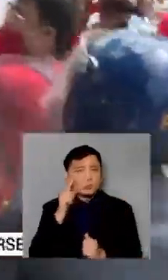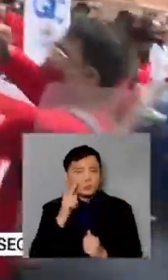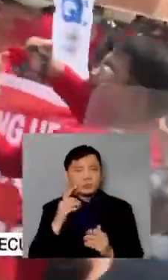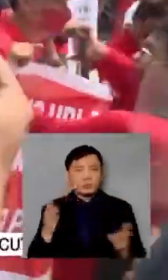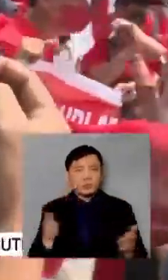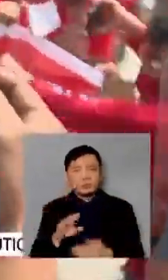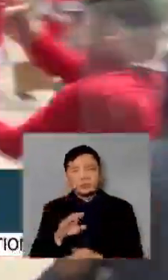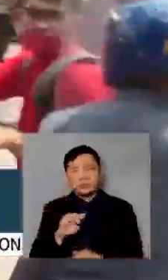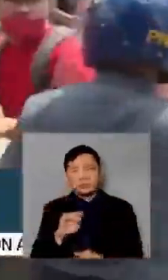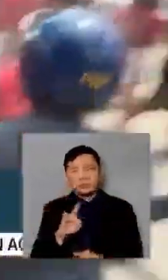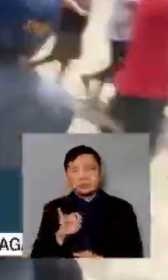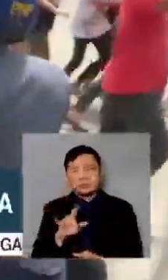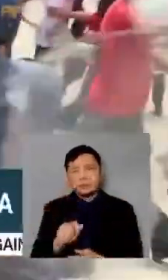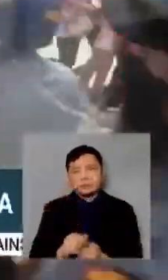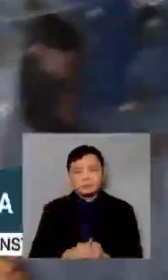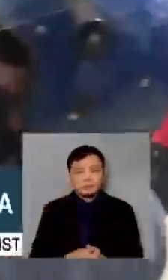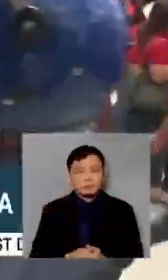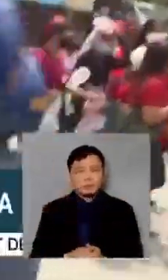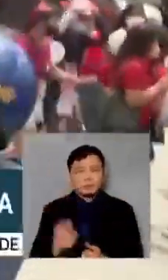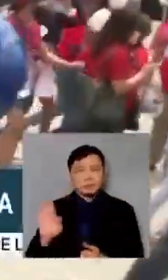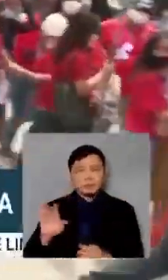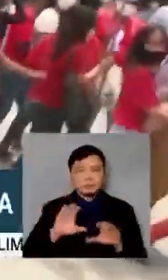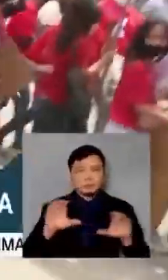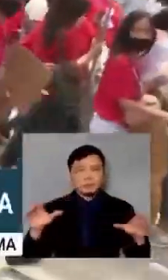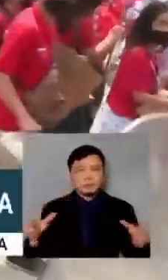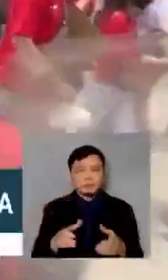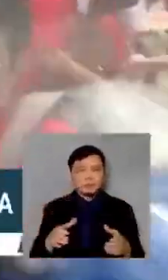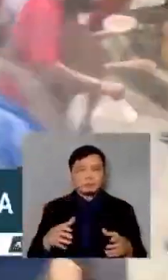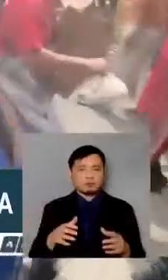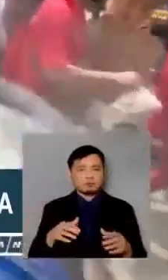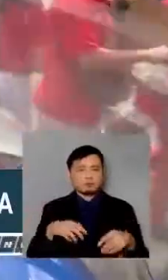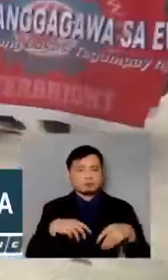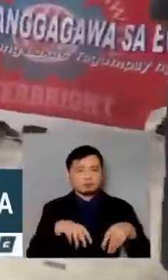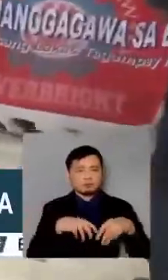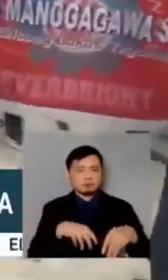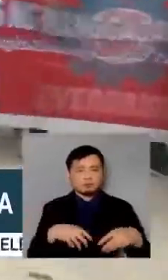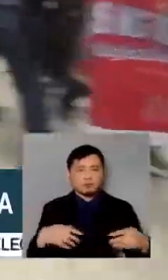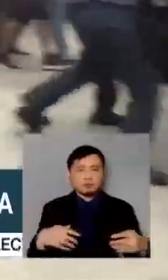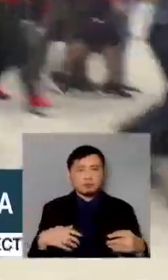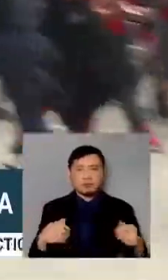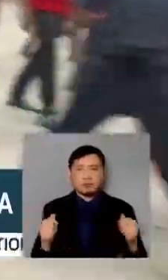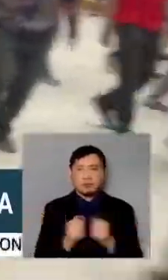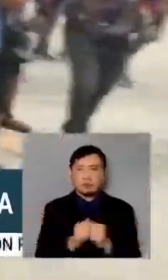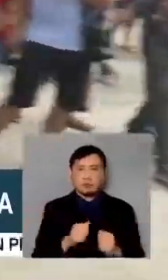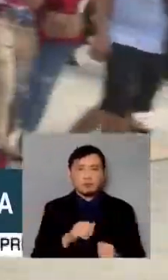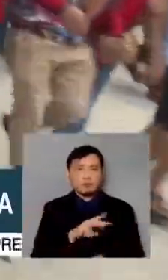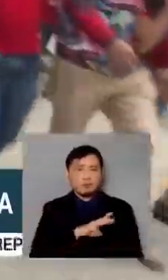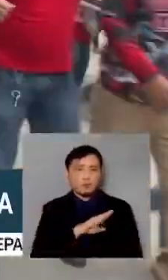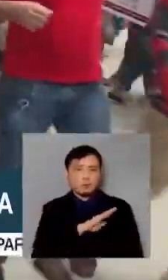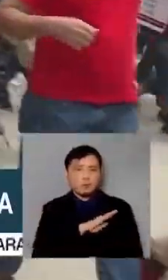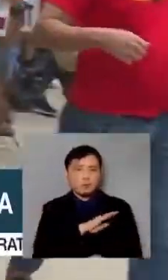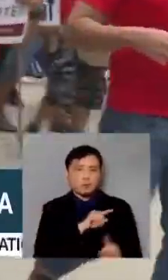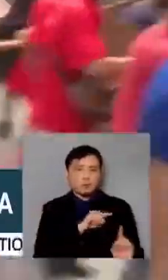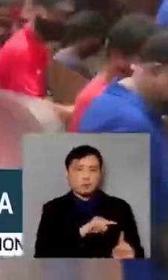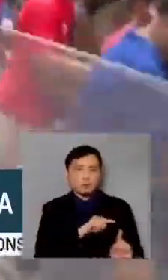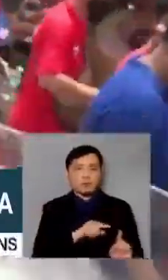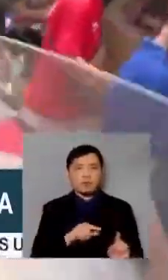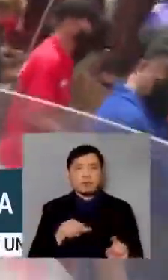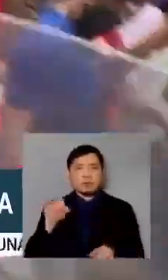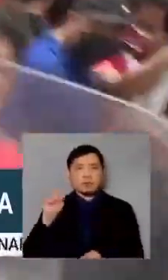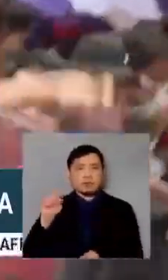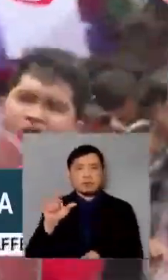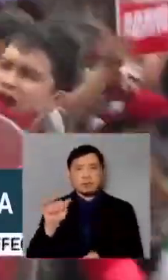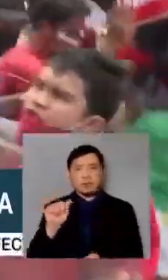group, Bukluran ng Manggagawang Pilipino, was supposed to converge with his running mate Walden Bellio's Laban ng Masa and